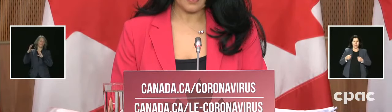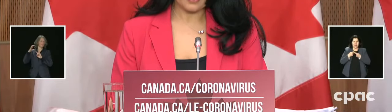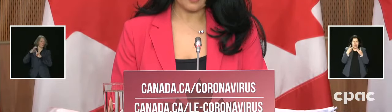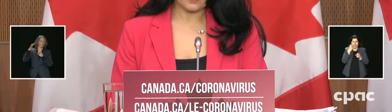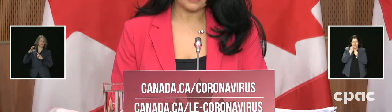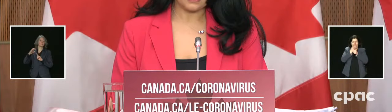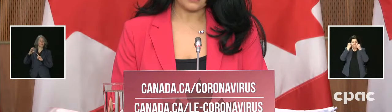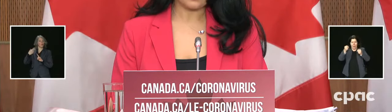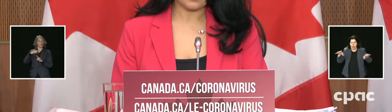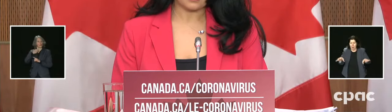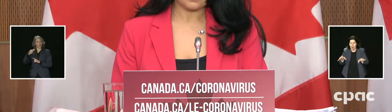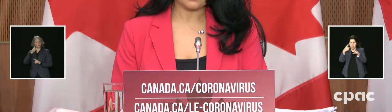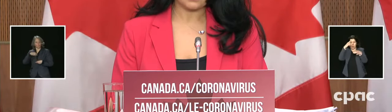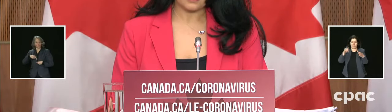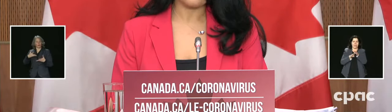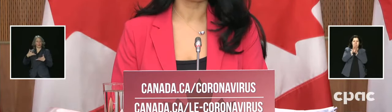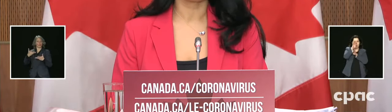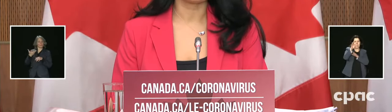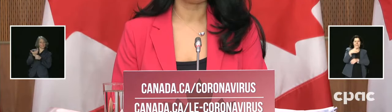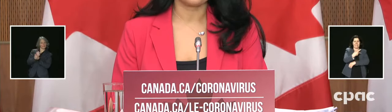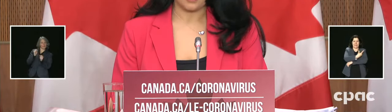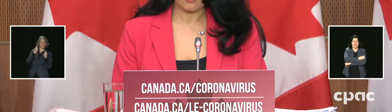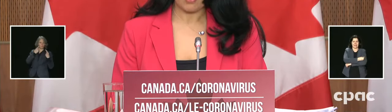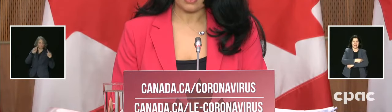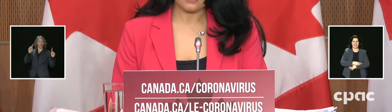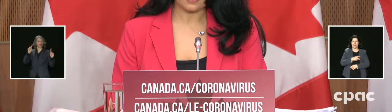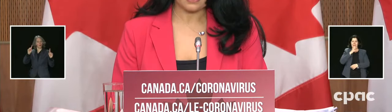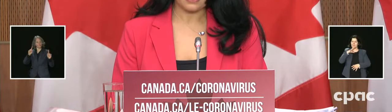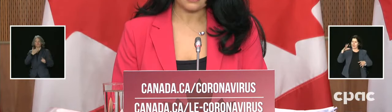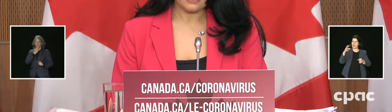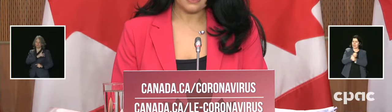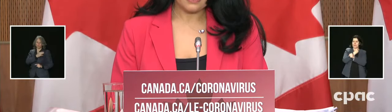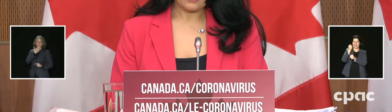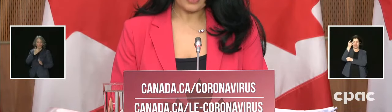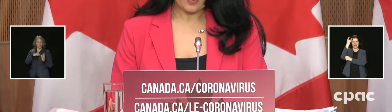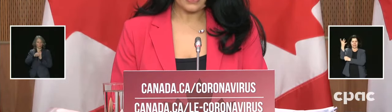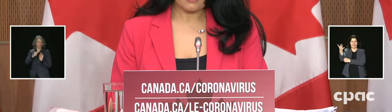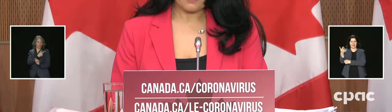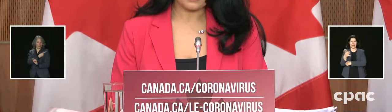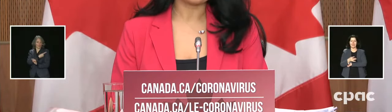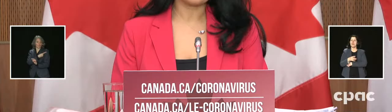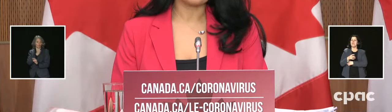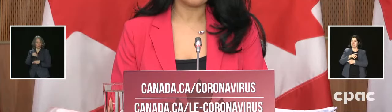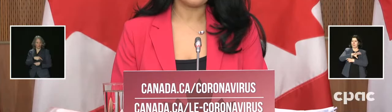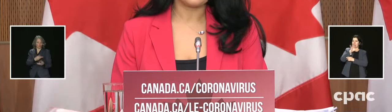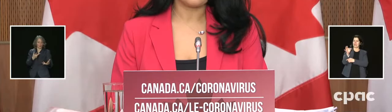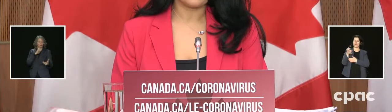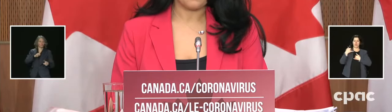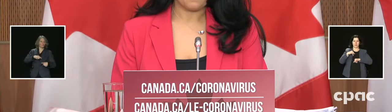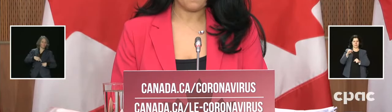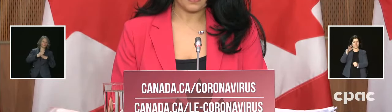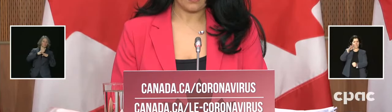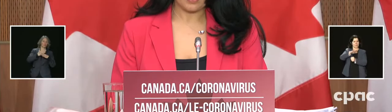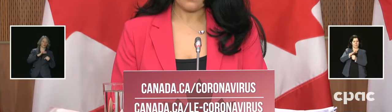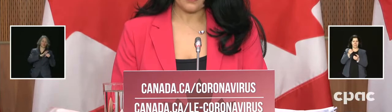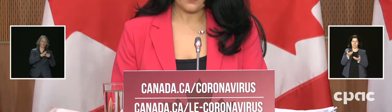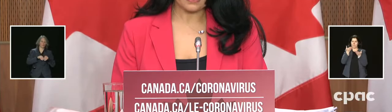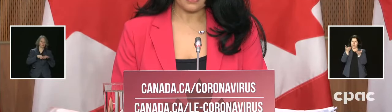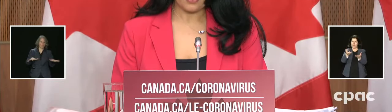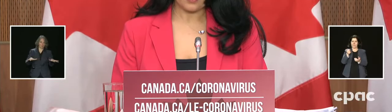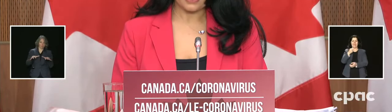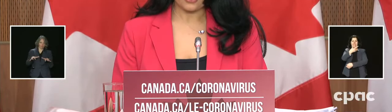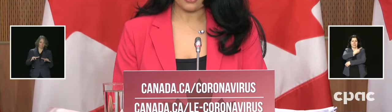its commitment to provide Canadians with access to safe, effective, and high-quality vaccines that will help us in our fight against this global pandemic. While the